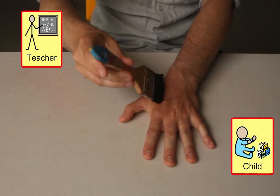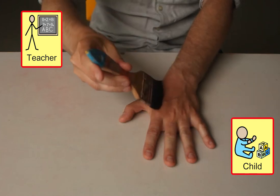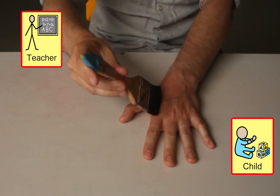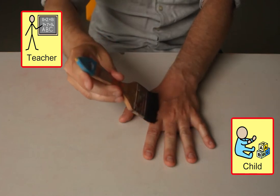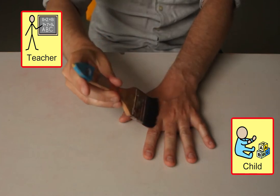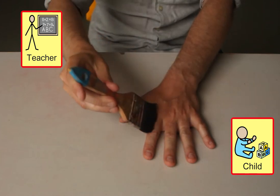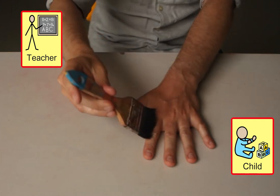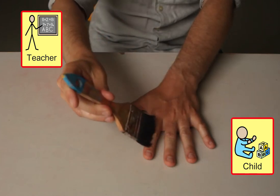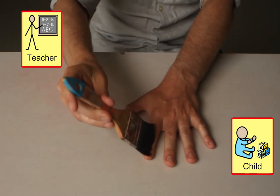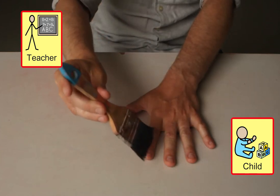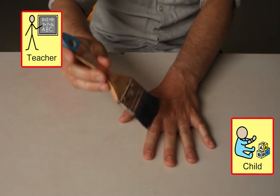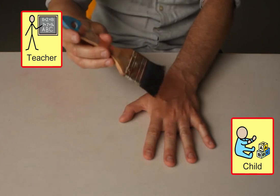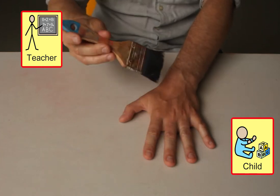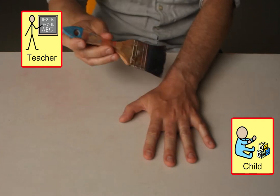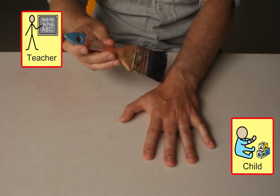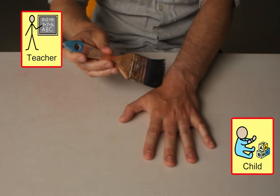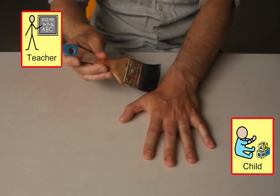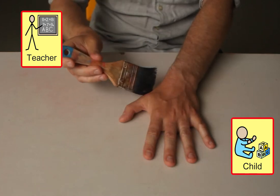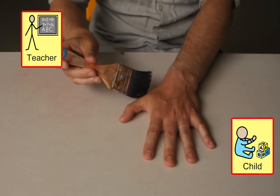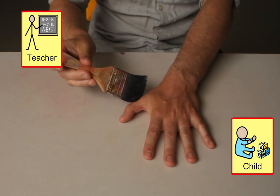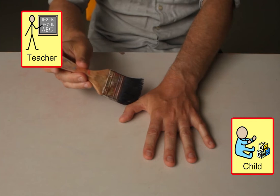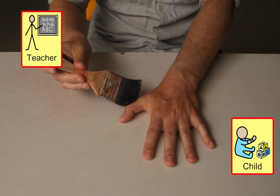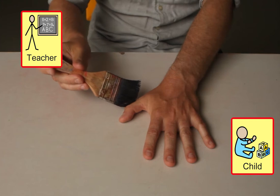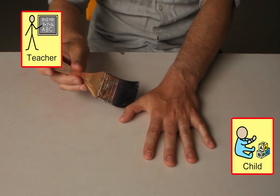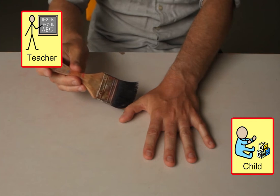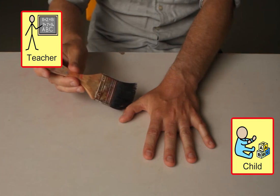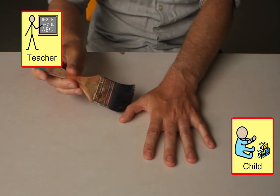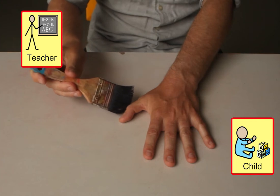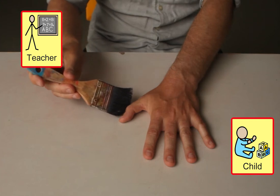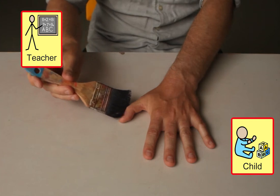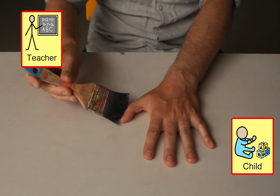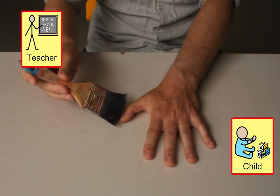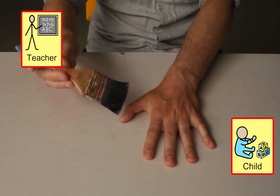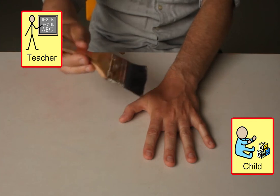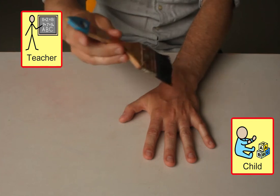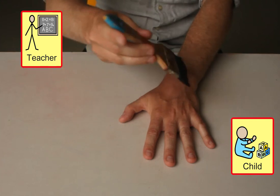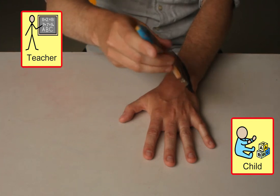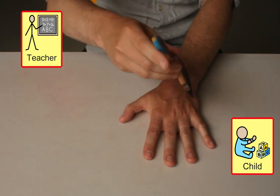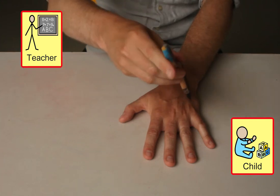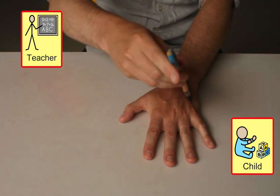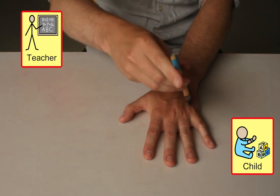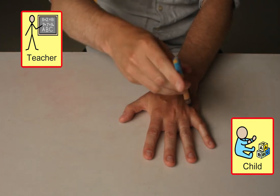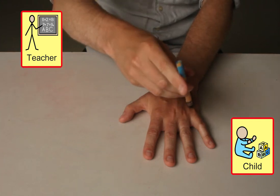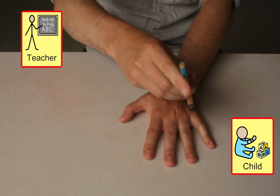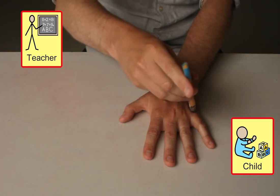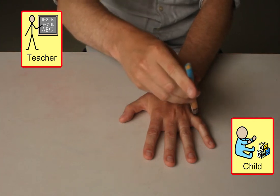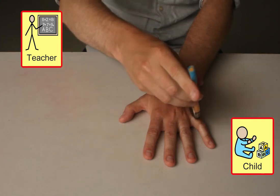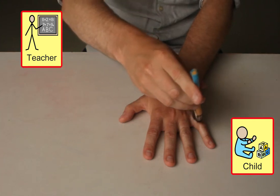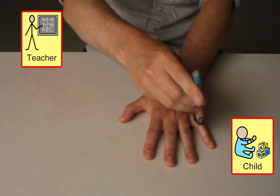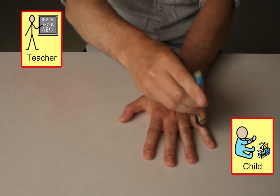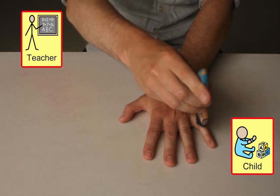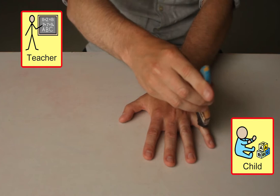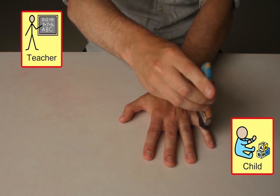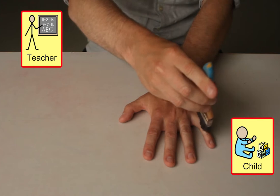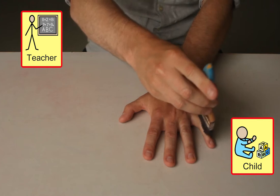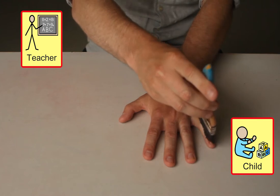of reference. A student can look, hold and feel this object. As an experience, we can run the brush from hand to fingertips or give